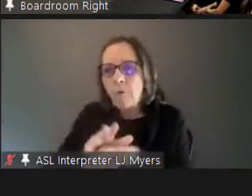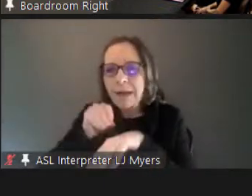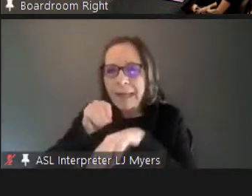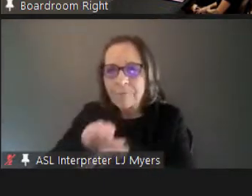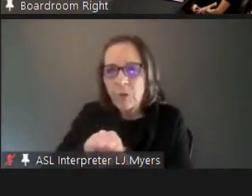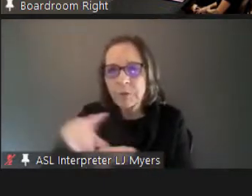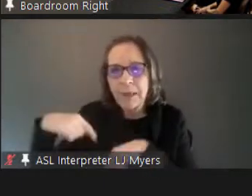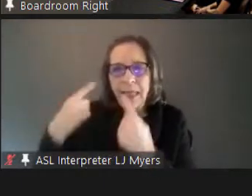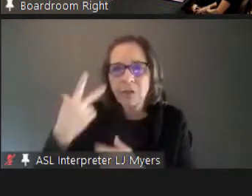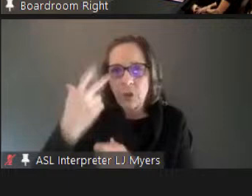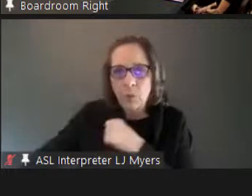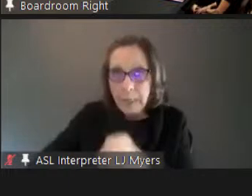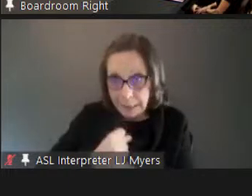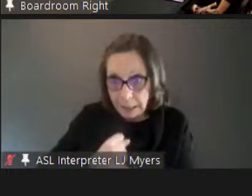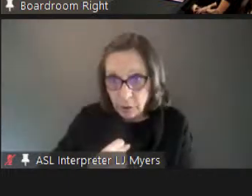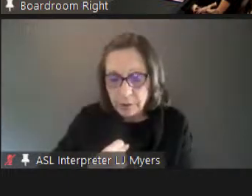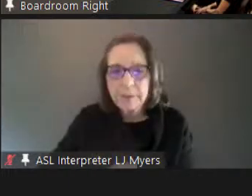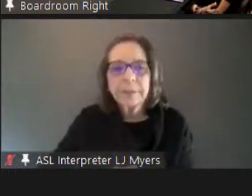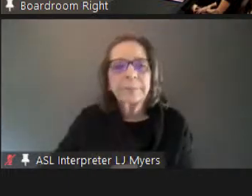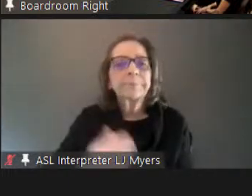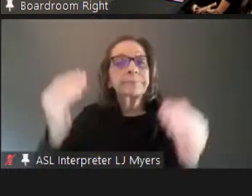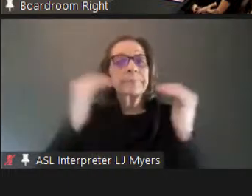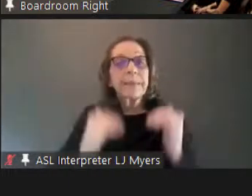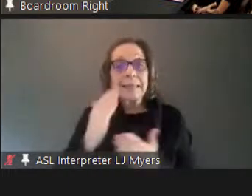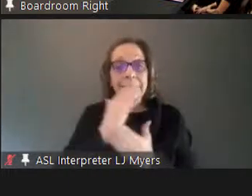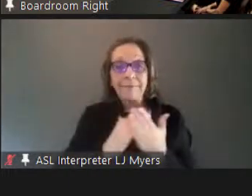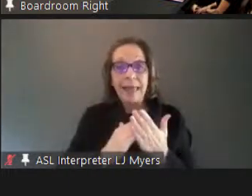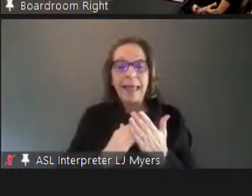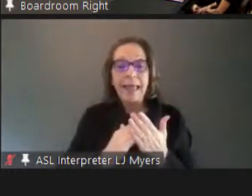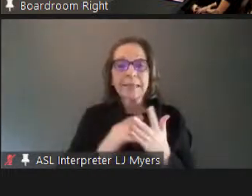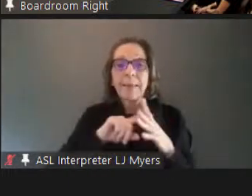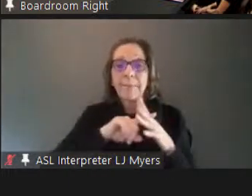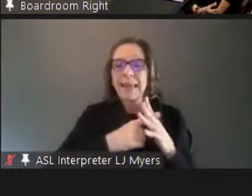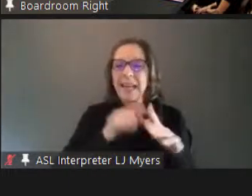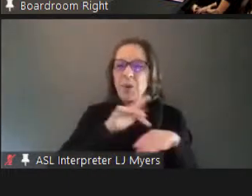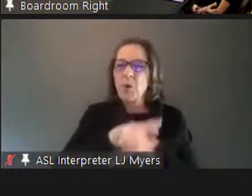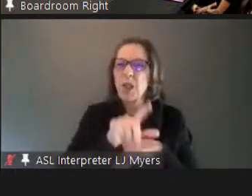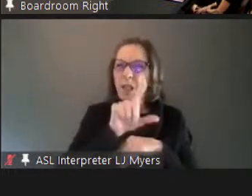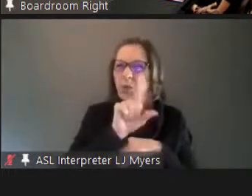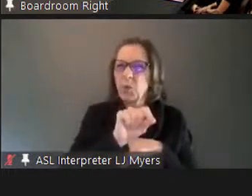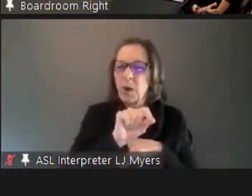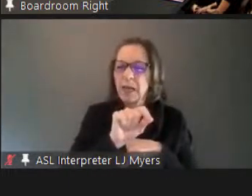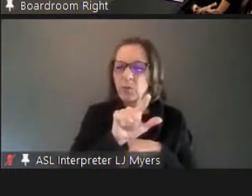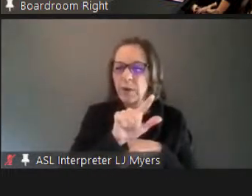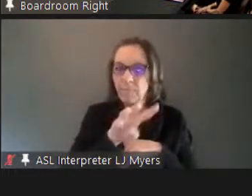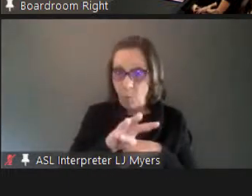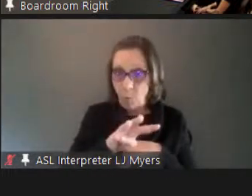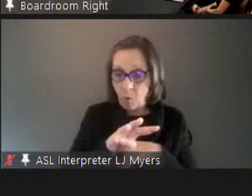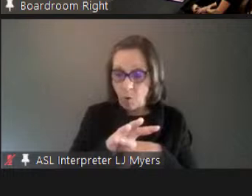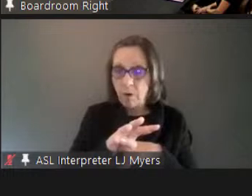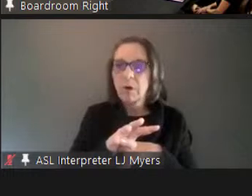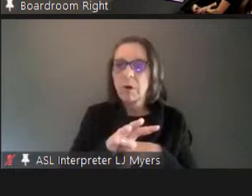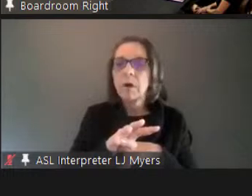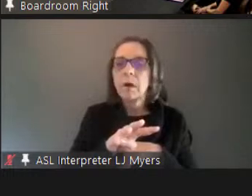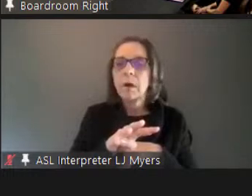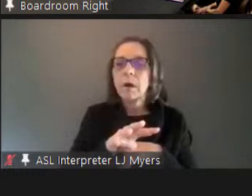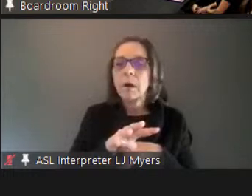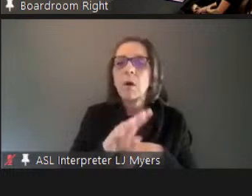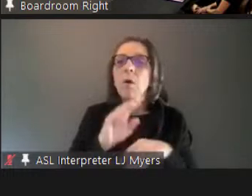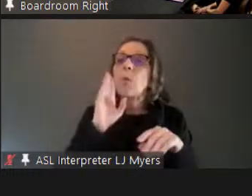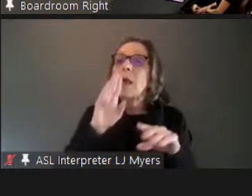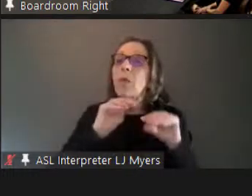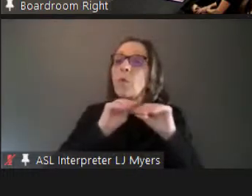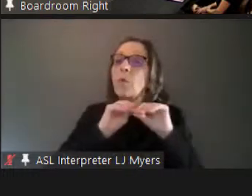years. The next phase, beginning in early 2024, be to roll